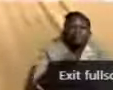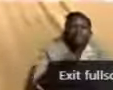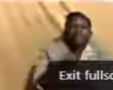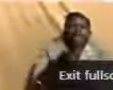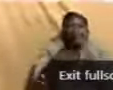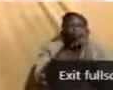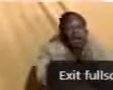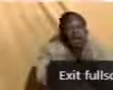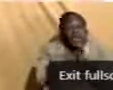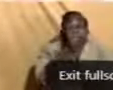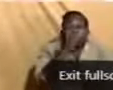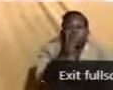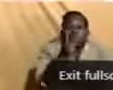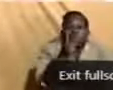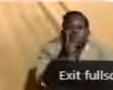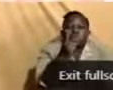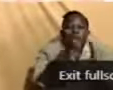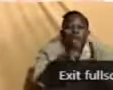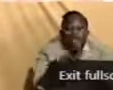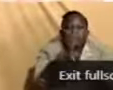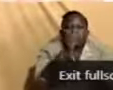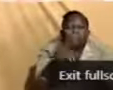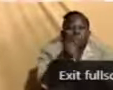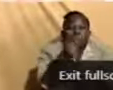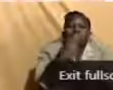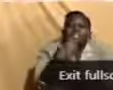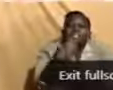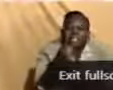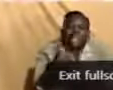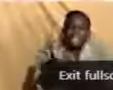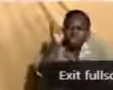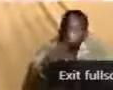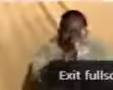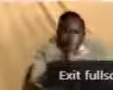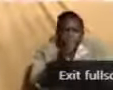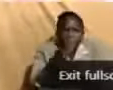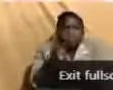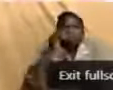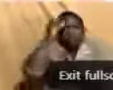Article 2, Clause 2 prohibits the usage of state